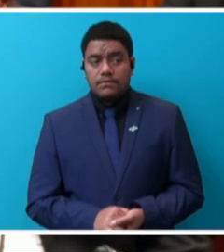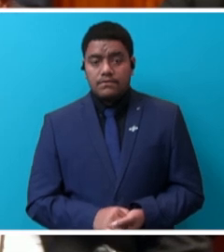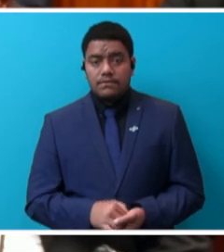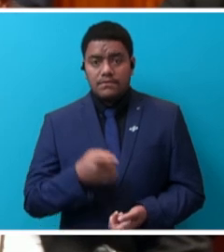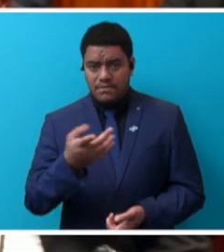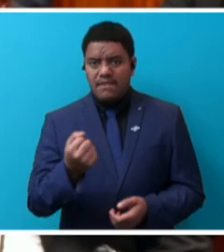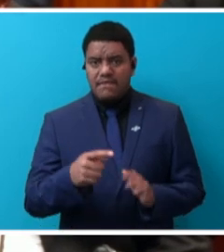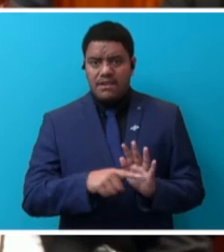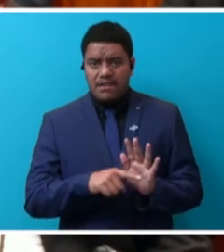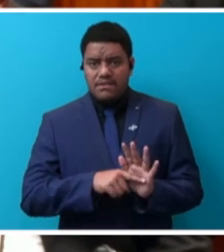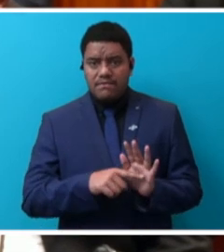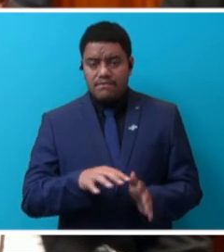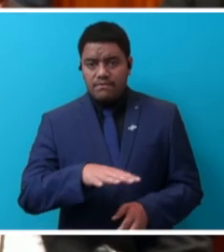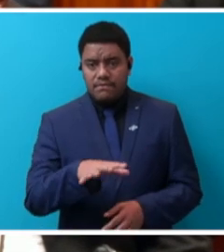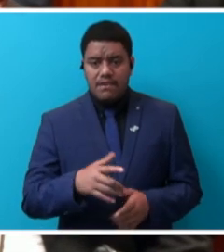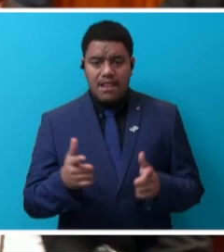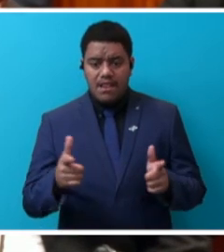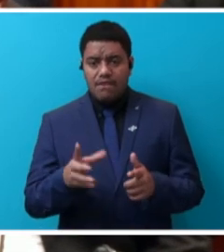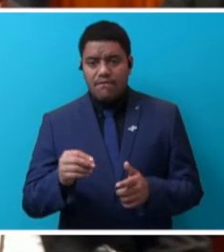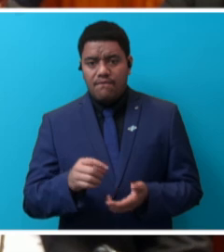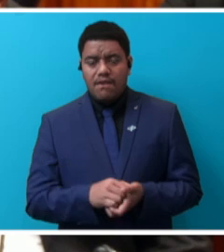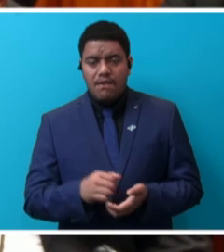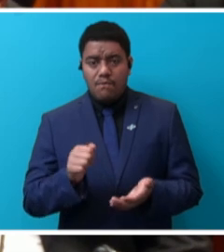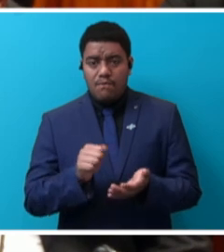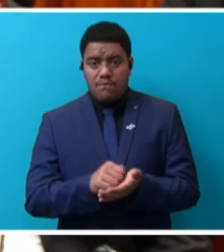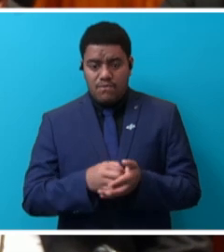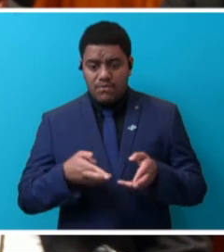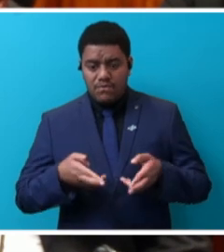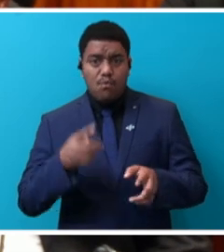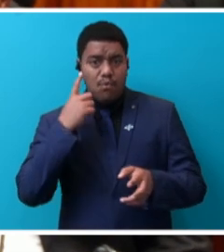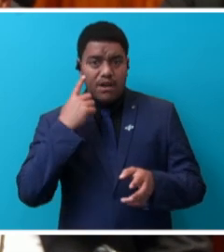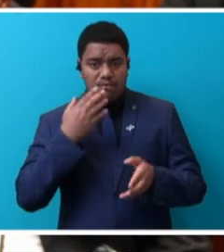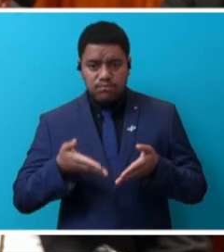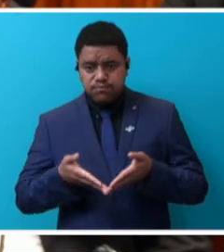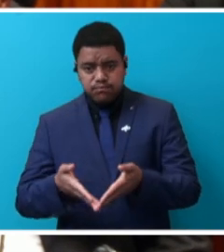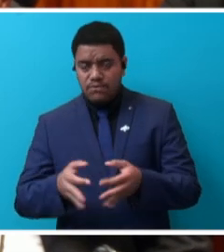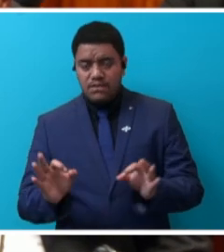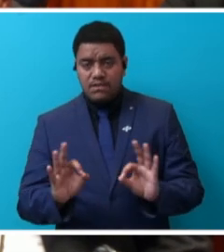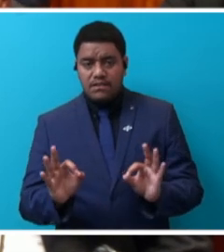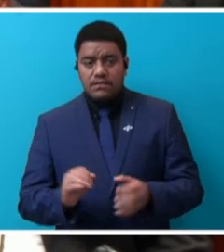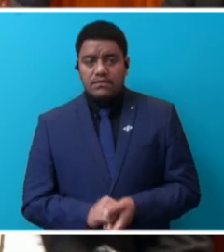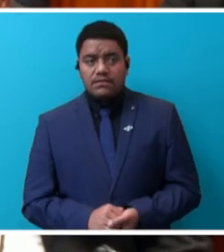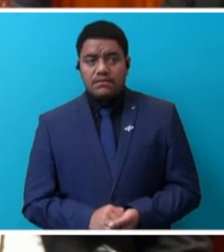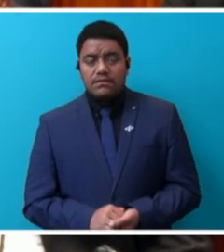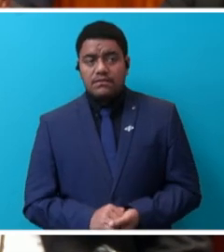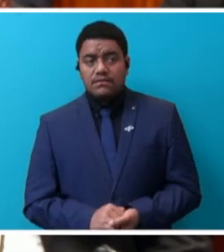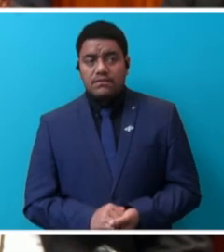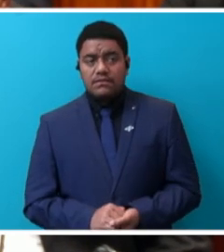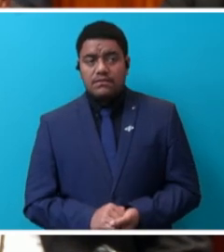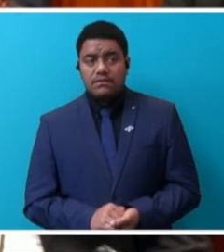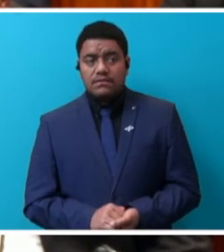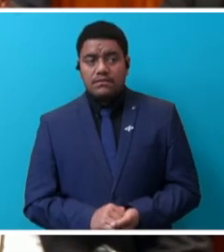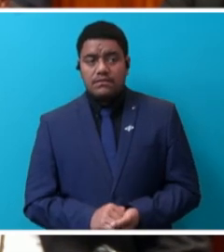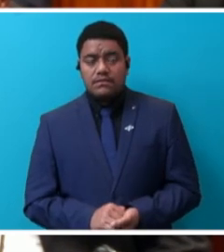the lack of proper drainage and also surface, inferior